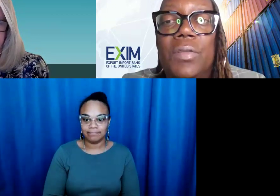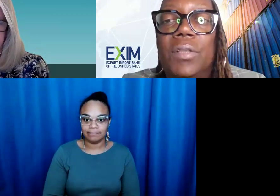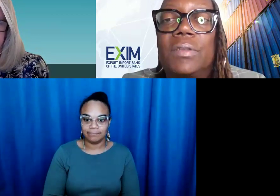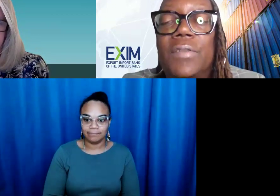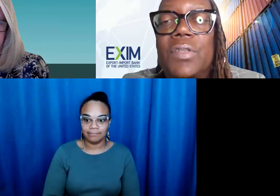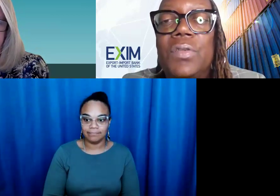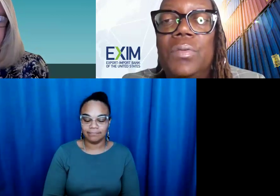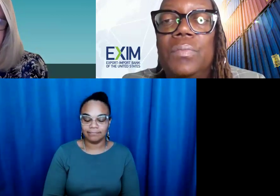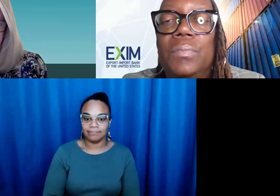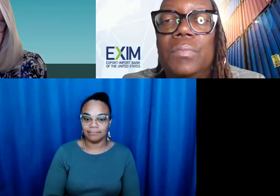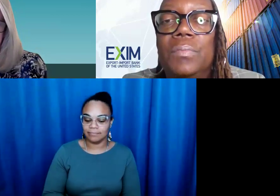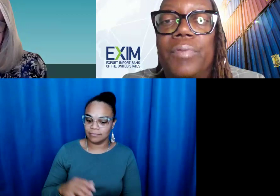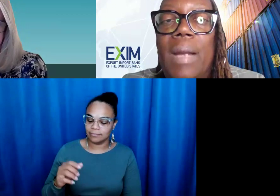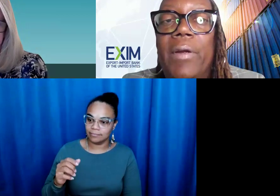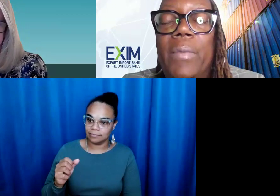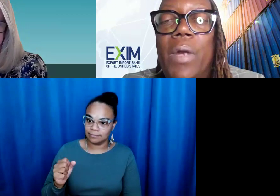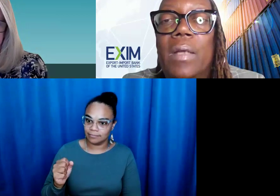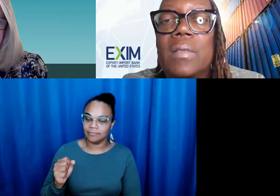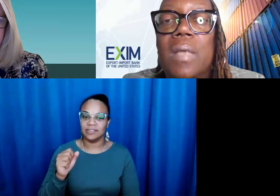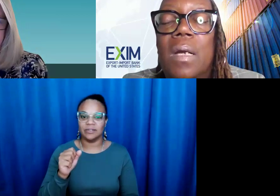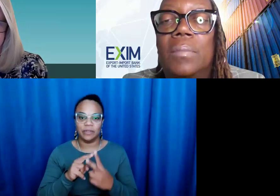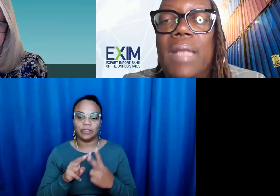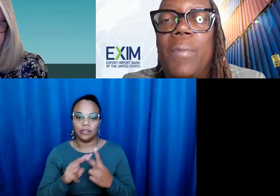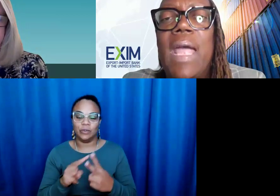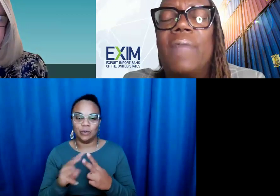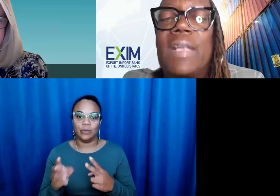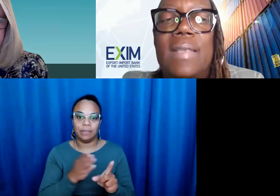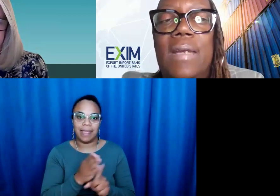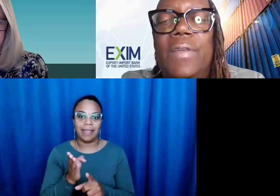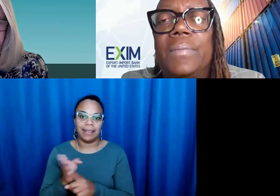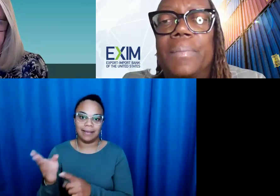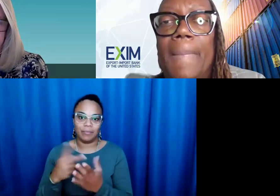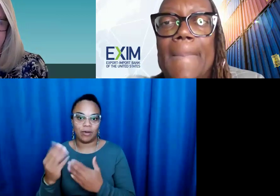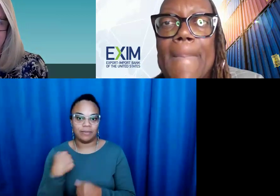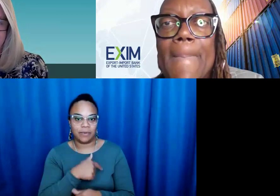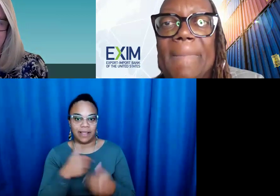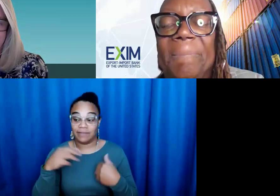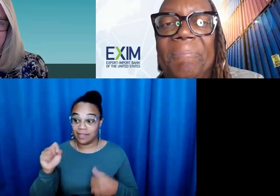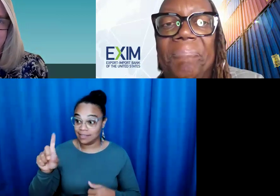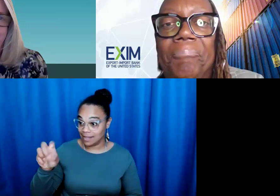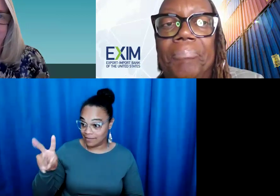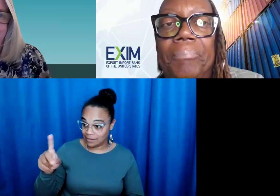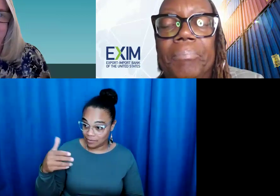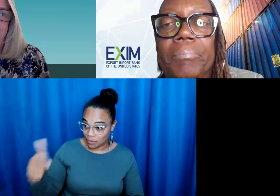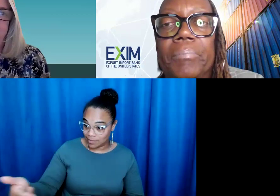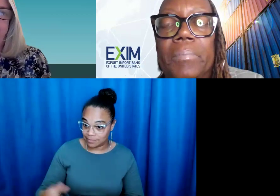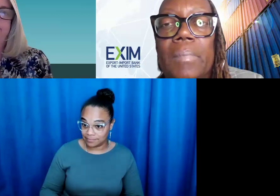And so those are the two primary ones that we have. Yes, David?